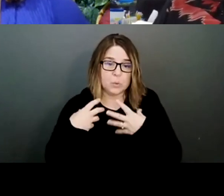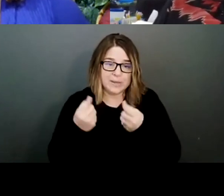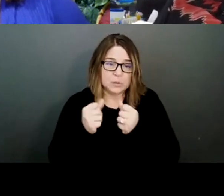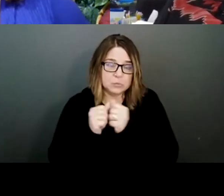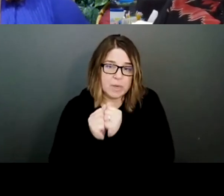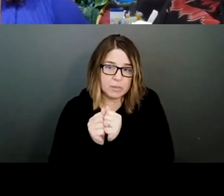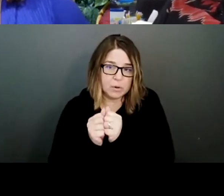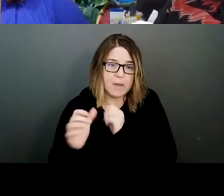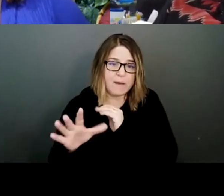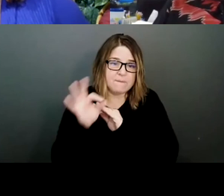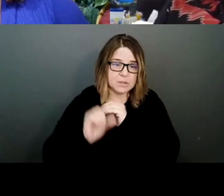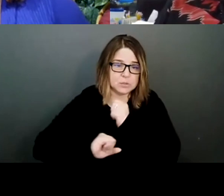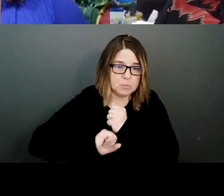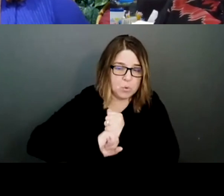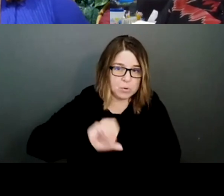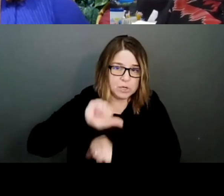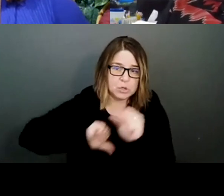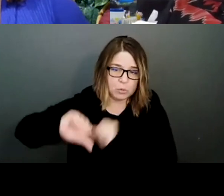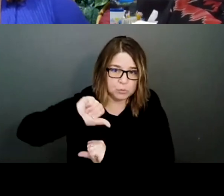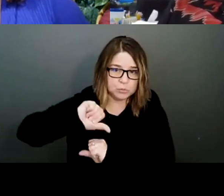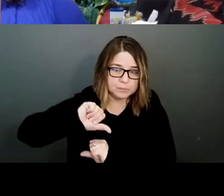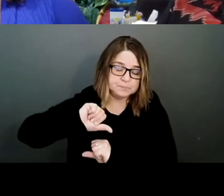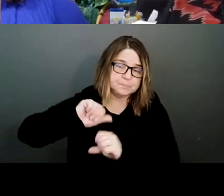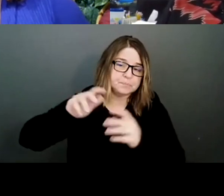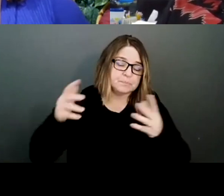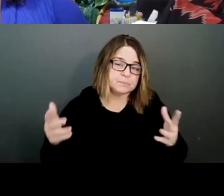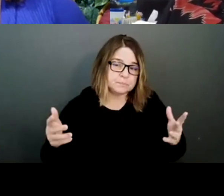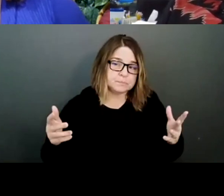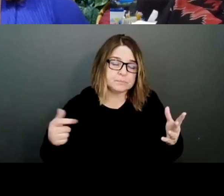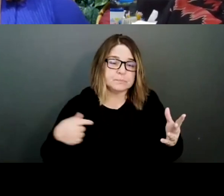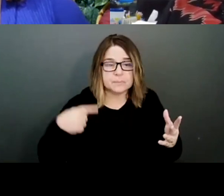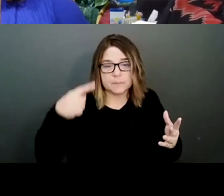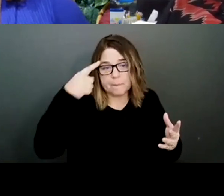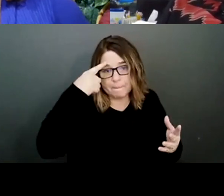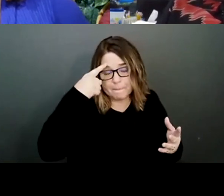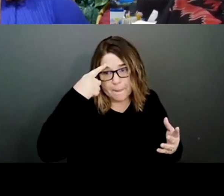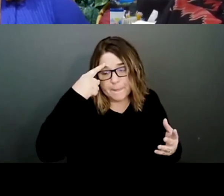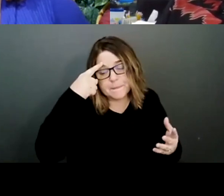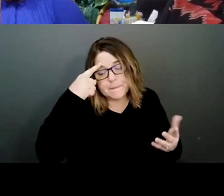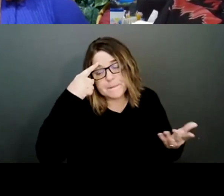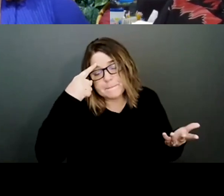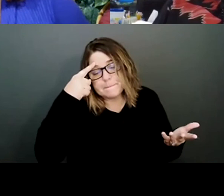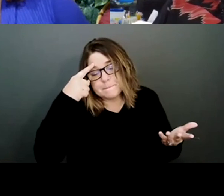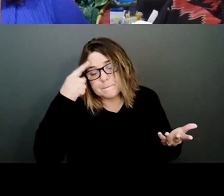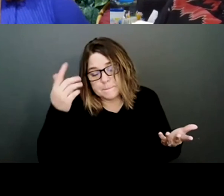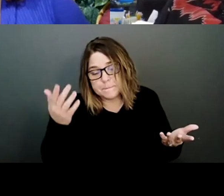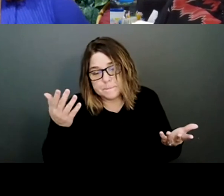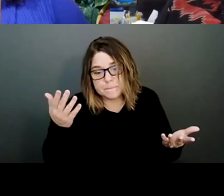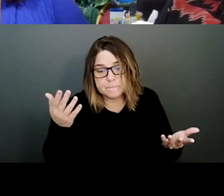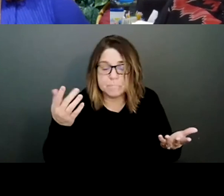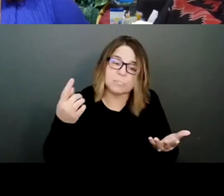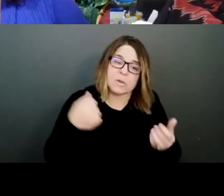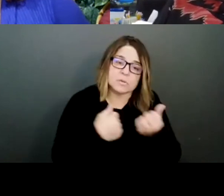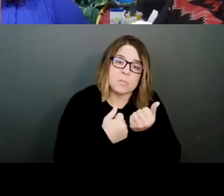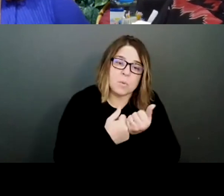that support together. So, you know, I think that's probably the one thing that I would say about support groups,